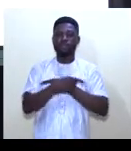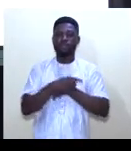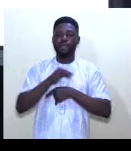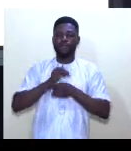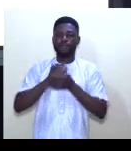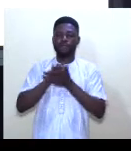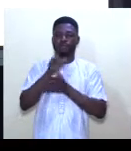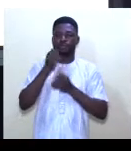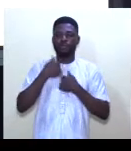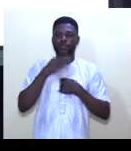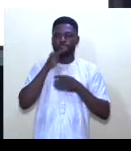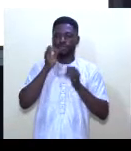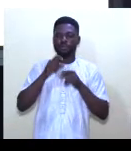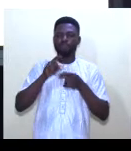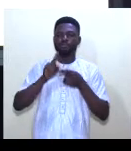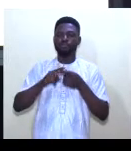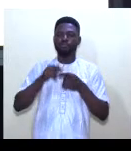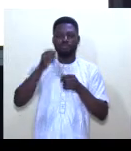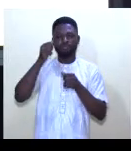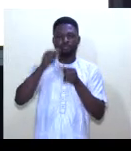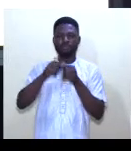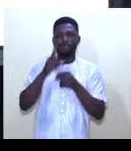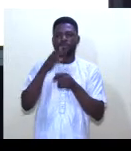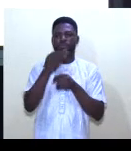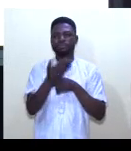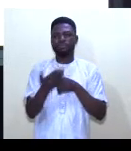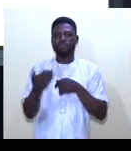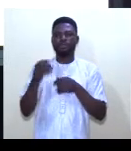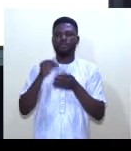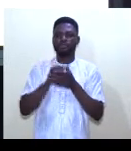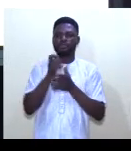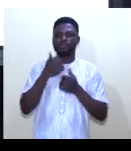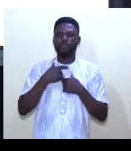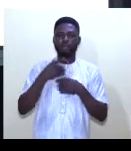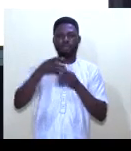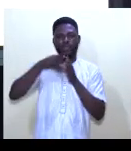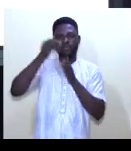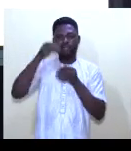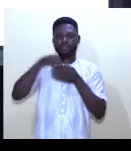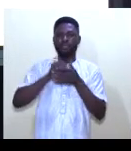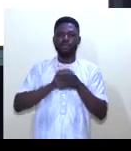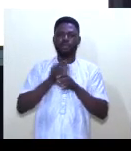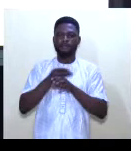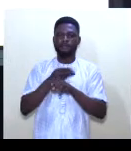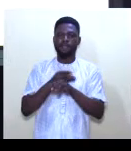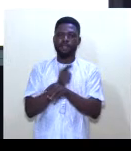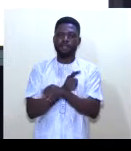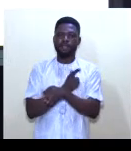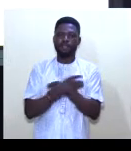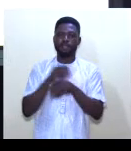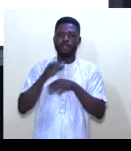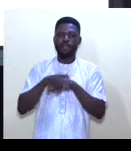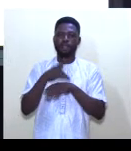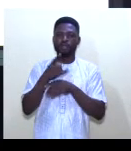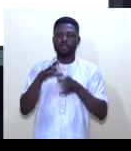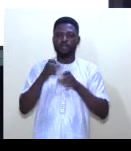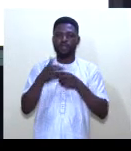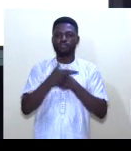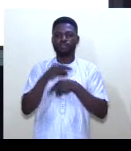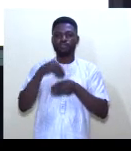today. I believe you have been able to recall 1 or 2 things that you have learned in the course of our mathematics lessons on the